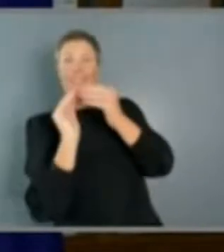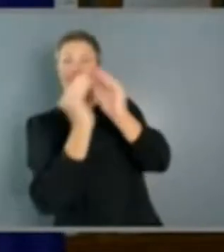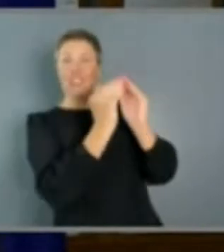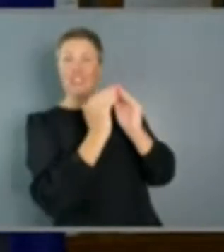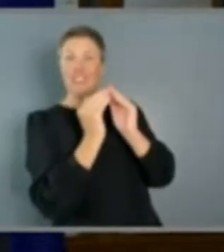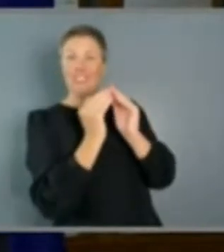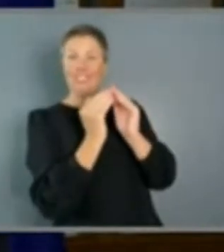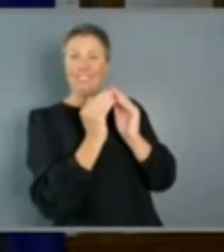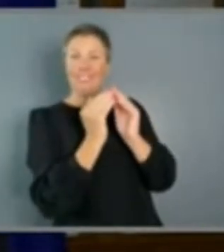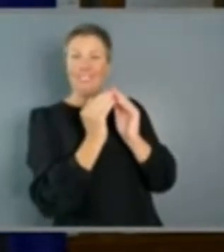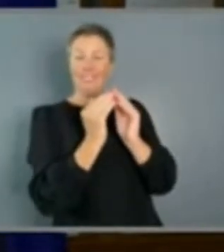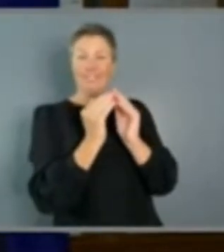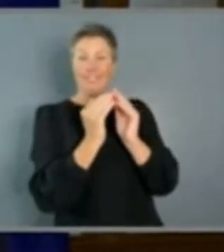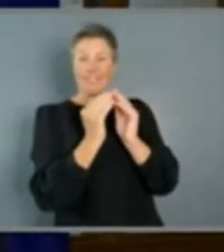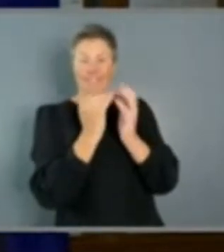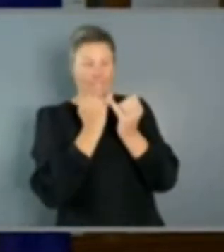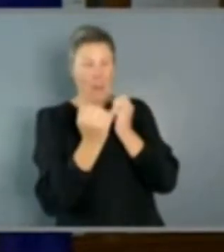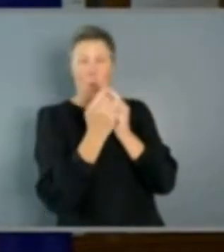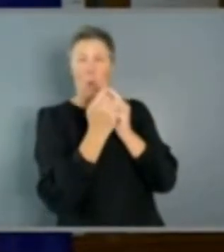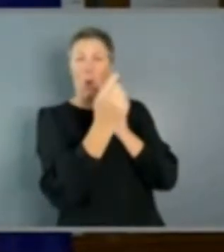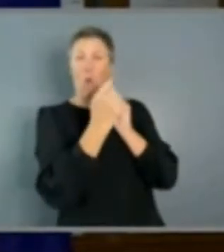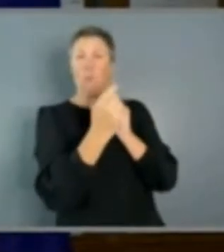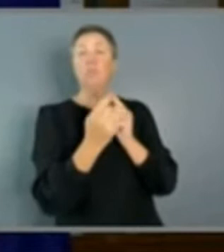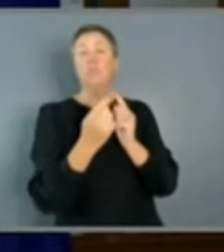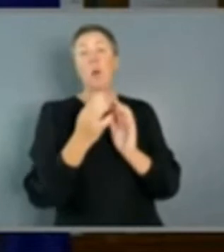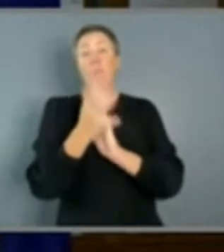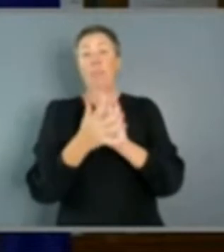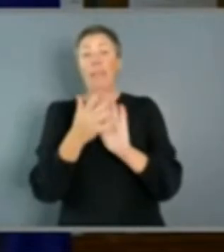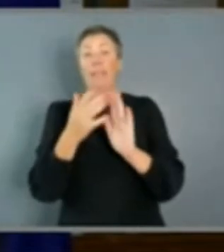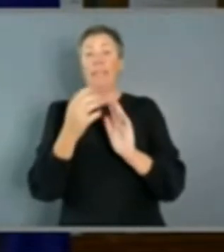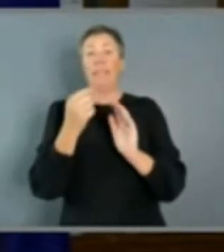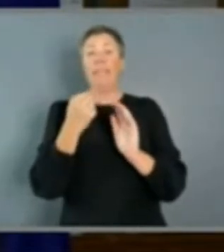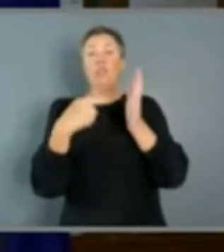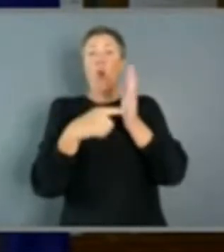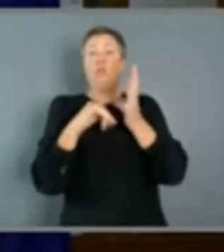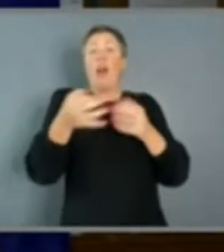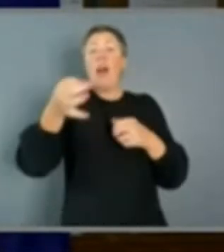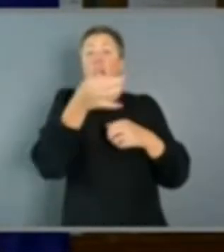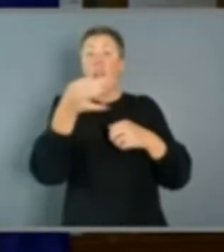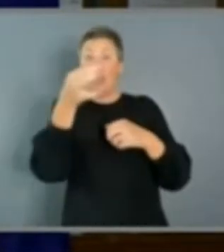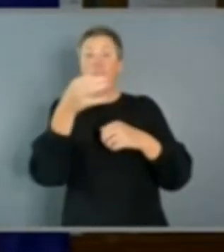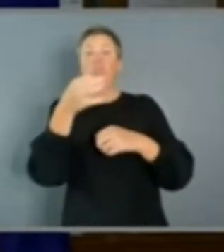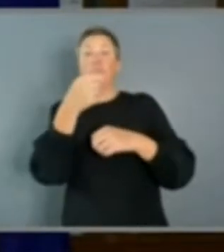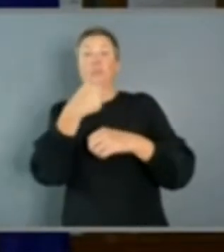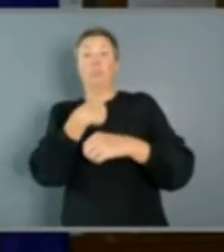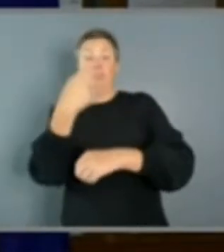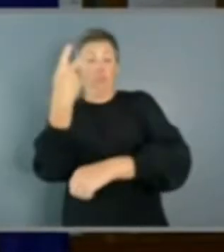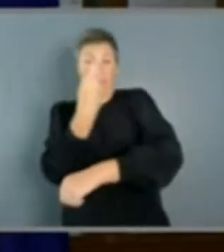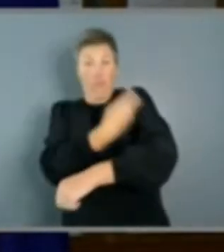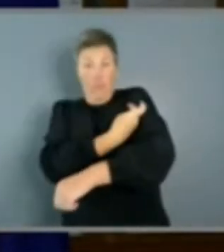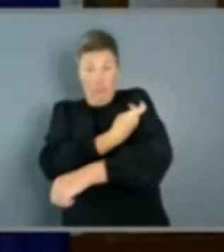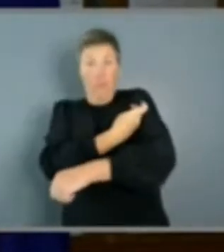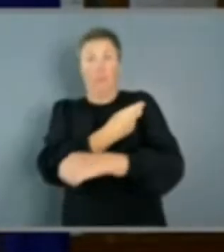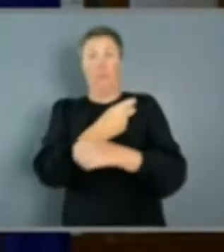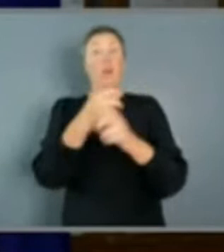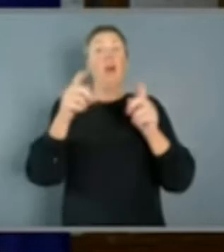That first step of rolling out the vaccine in the Torres Strait to anyone in the Torres Strait, including our ABF